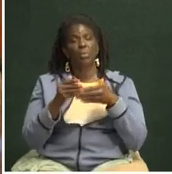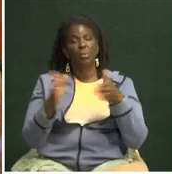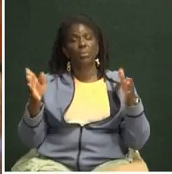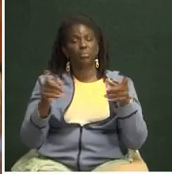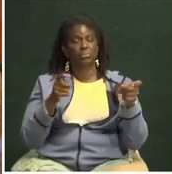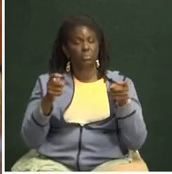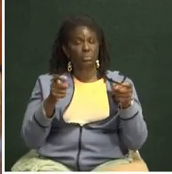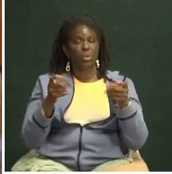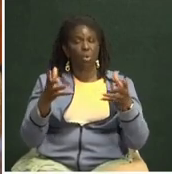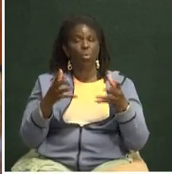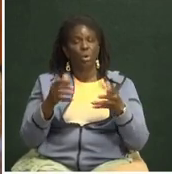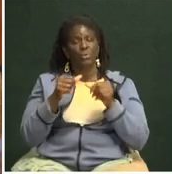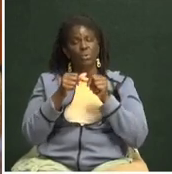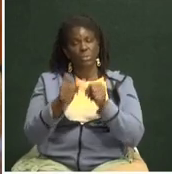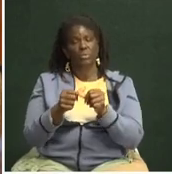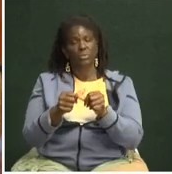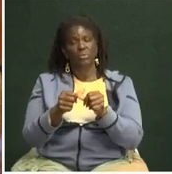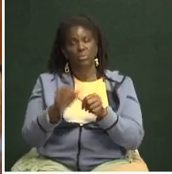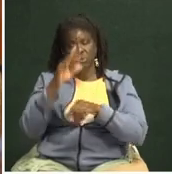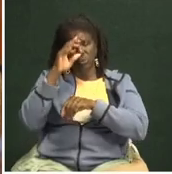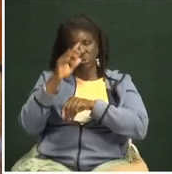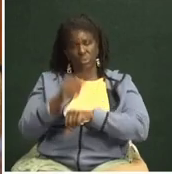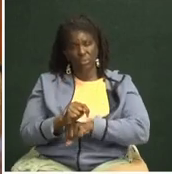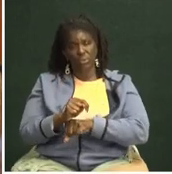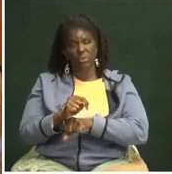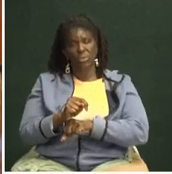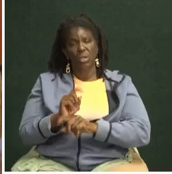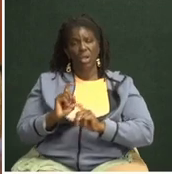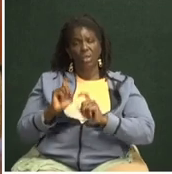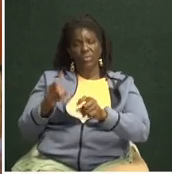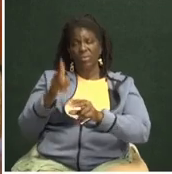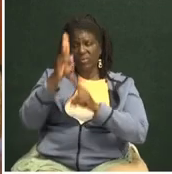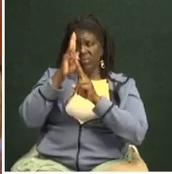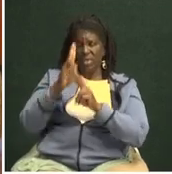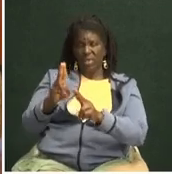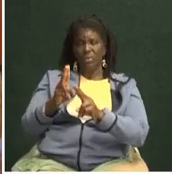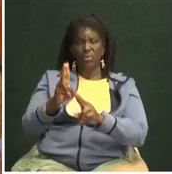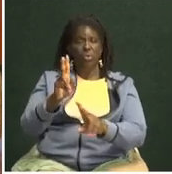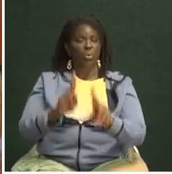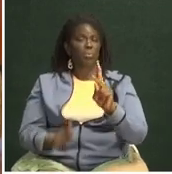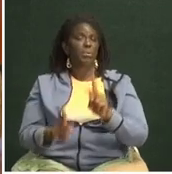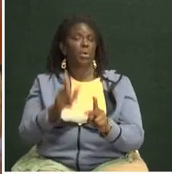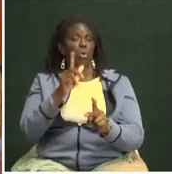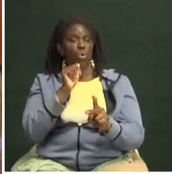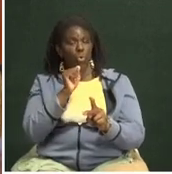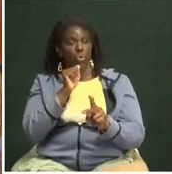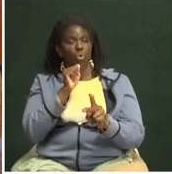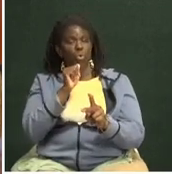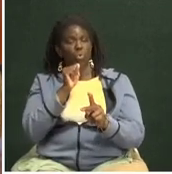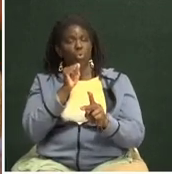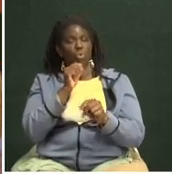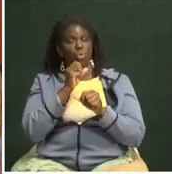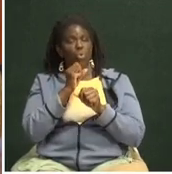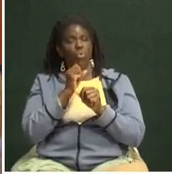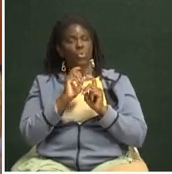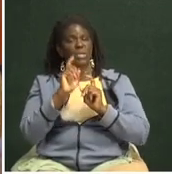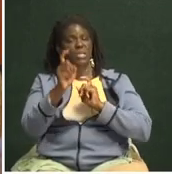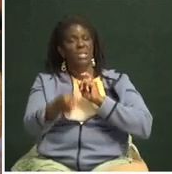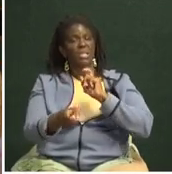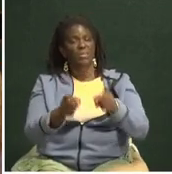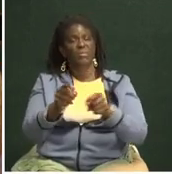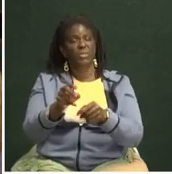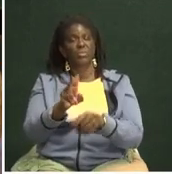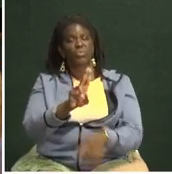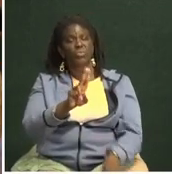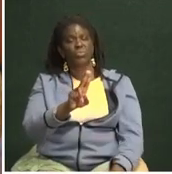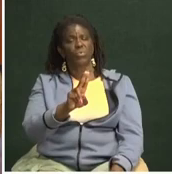Management would like to continue its tradition of bestowing this honor on individuals who have made significant contributions to the